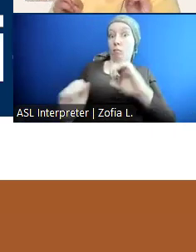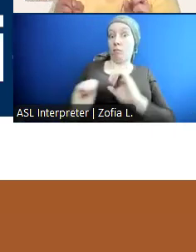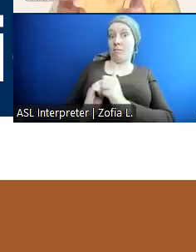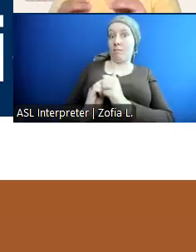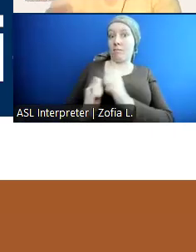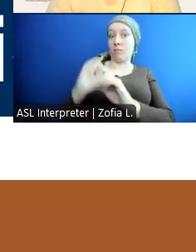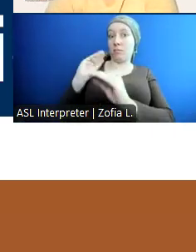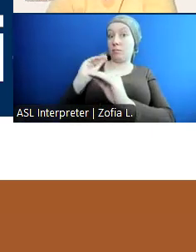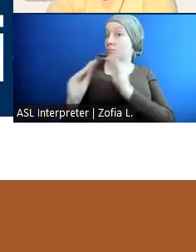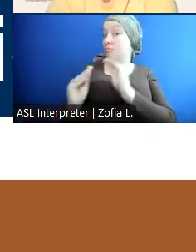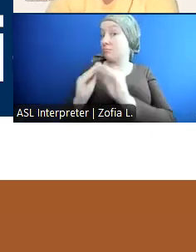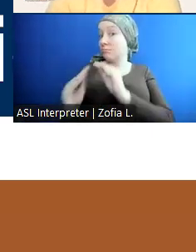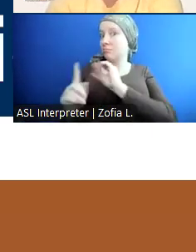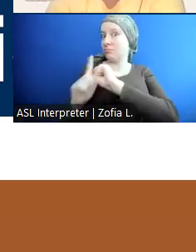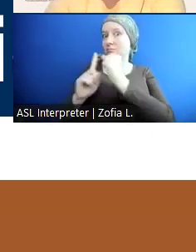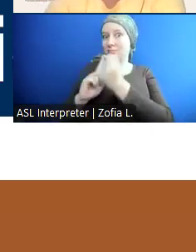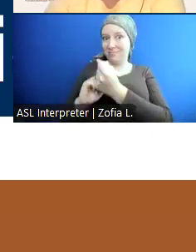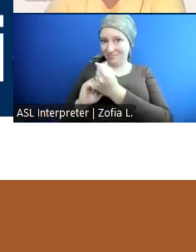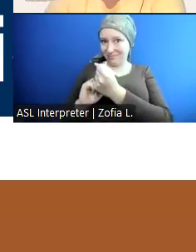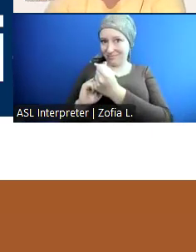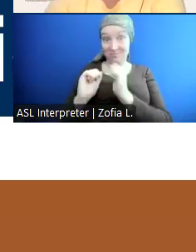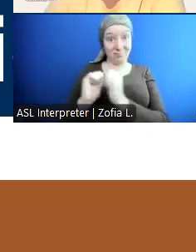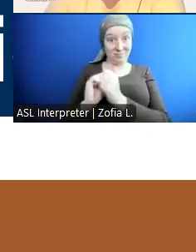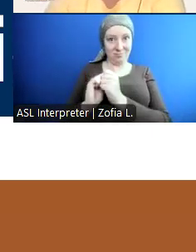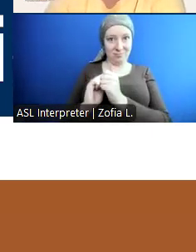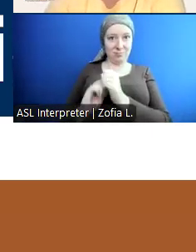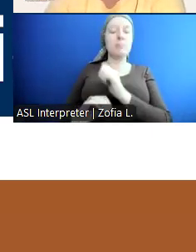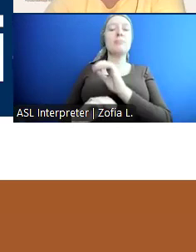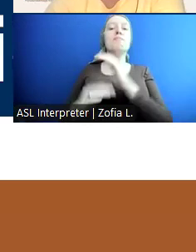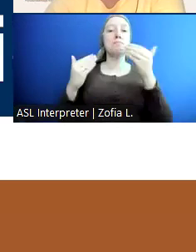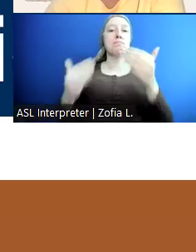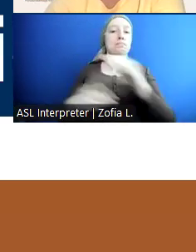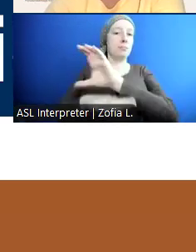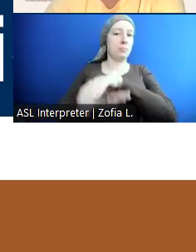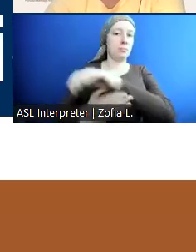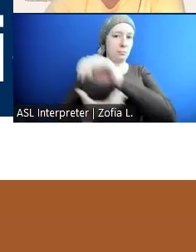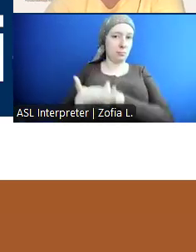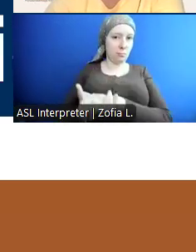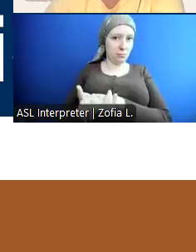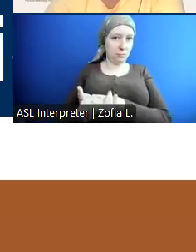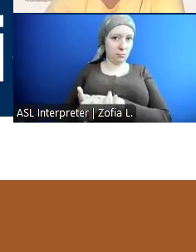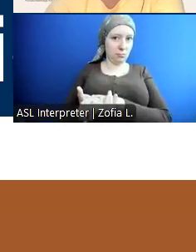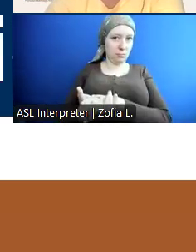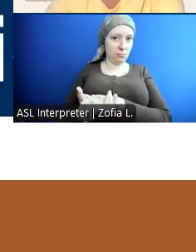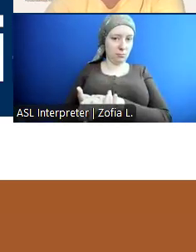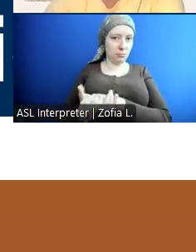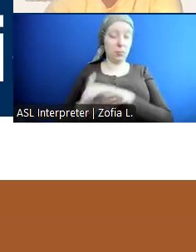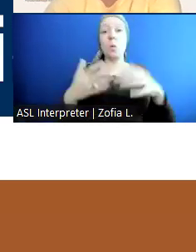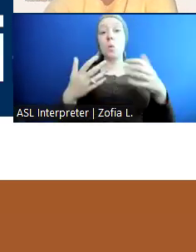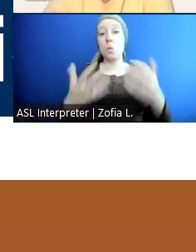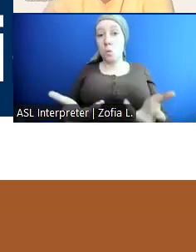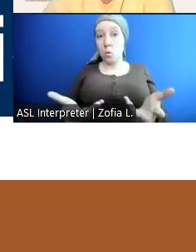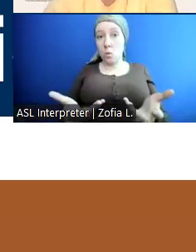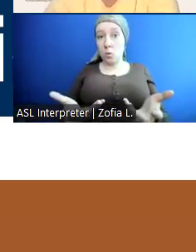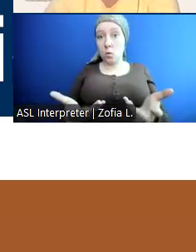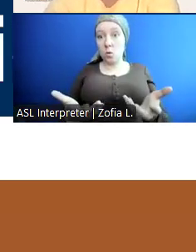fix the situation by moving forward with marriage and or potentially